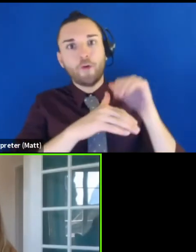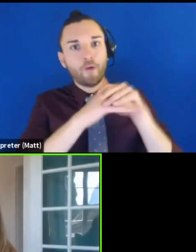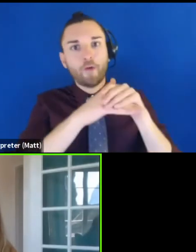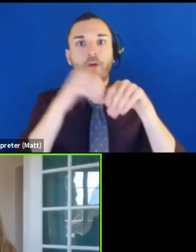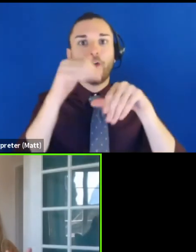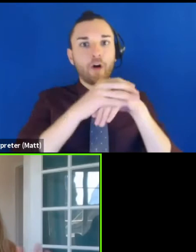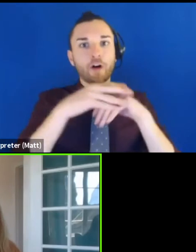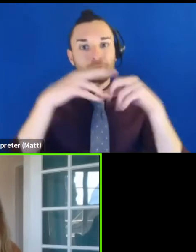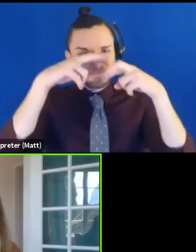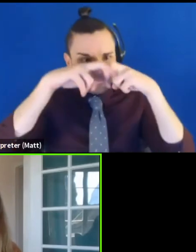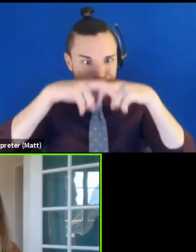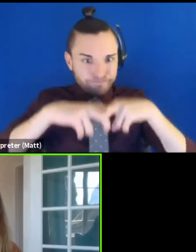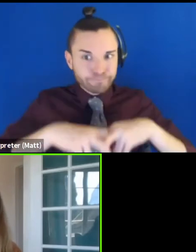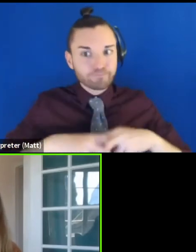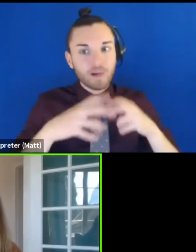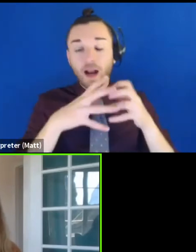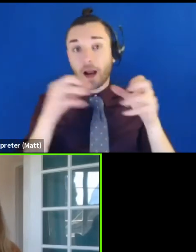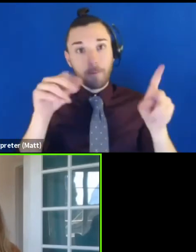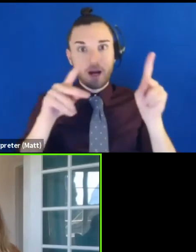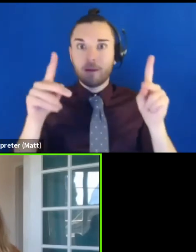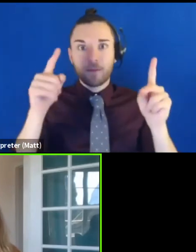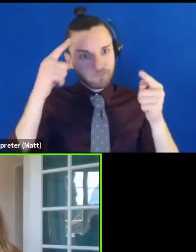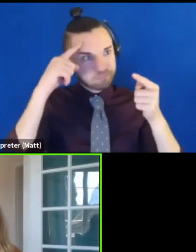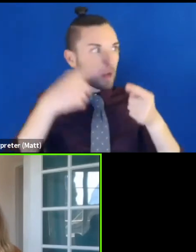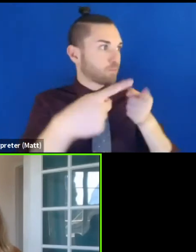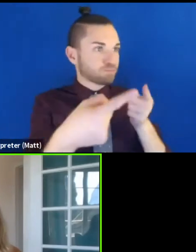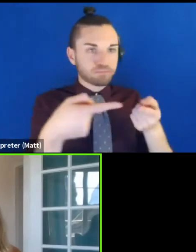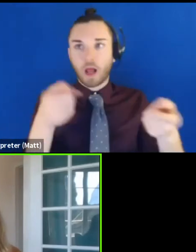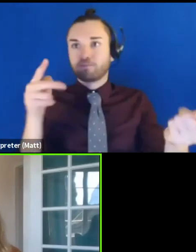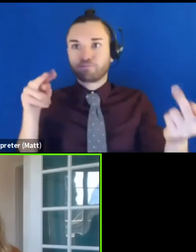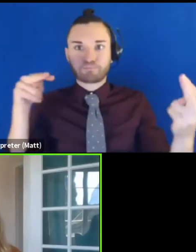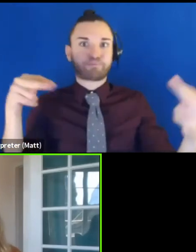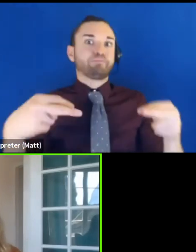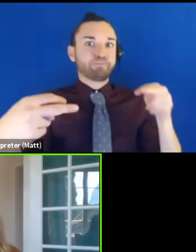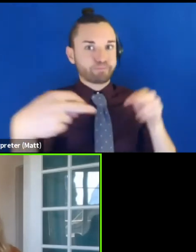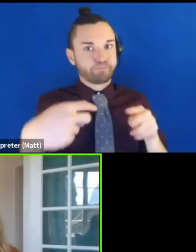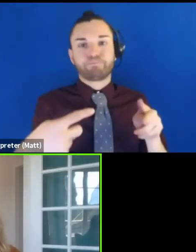where critics are all over the map in terms of the extent to which